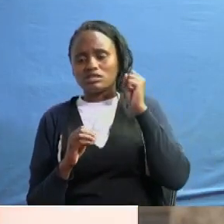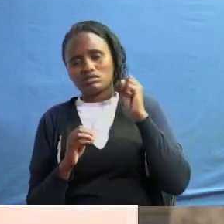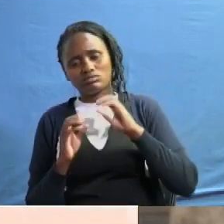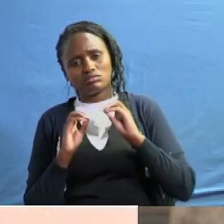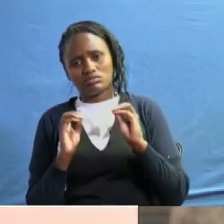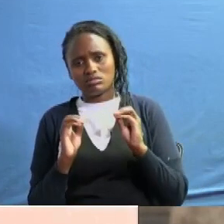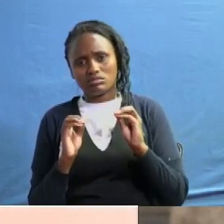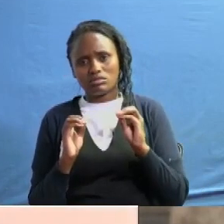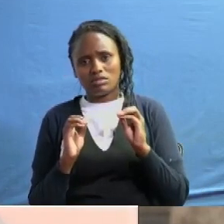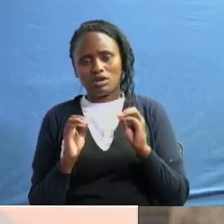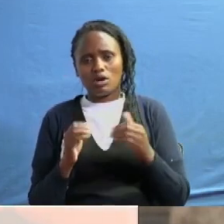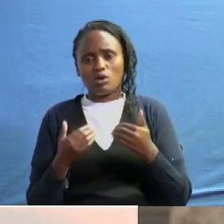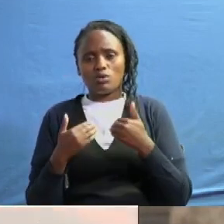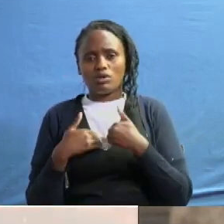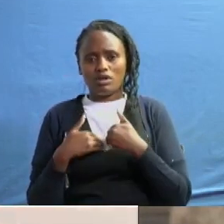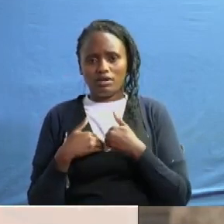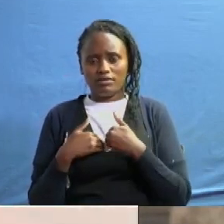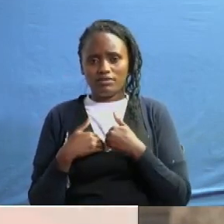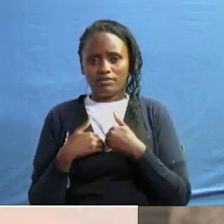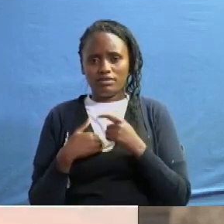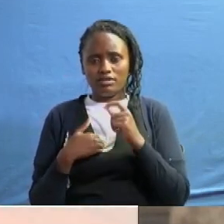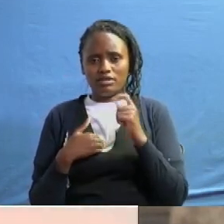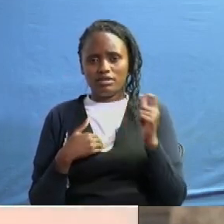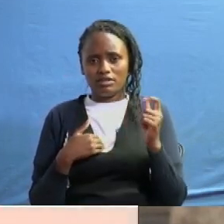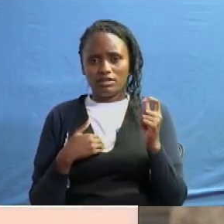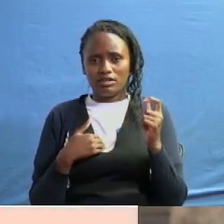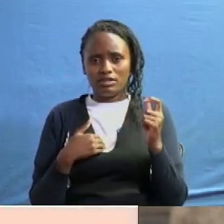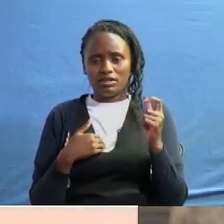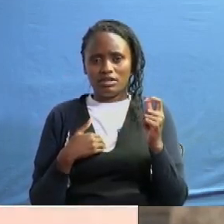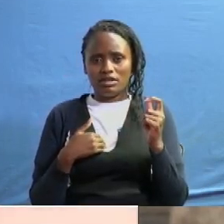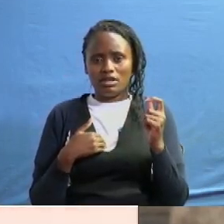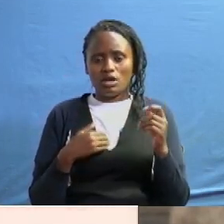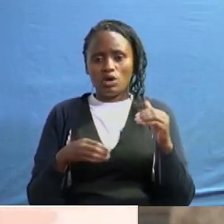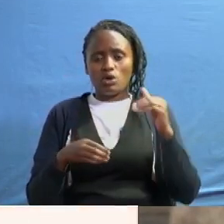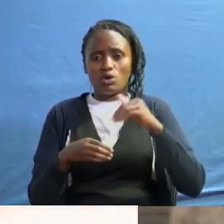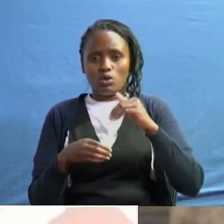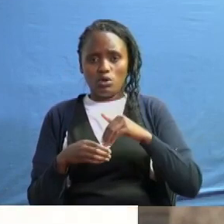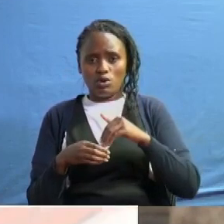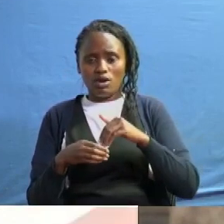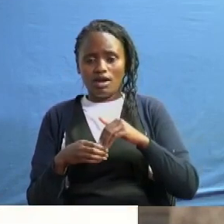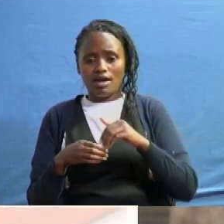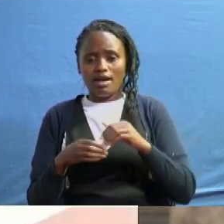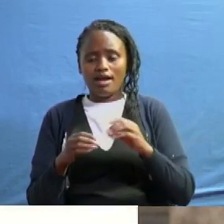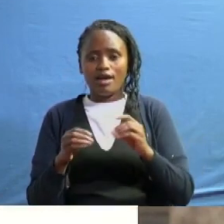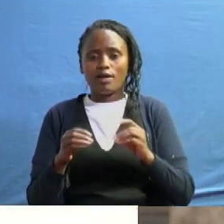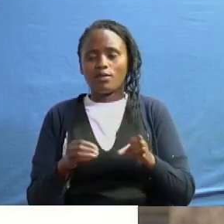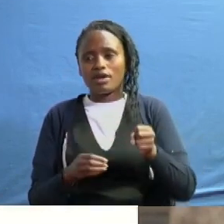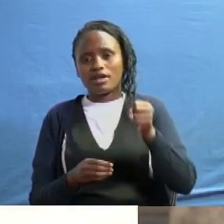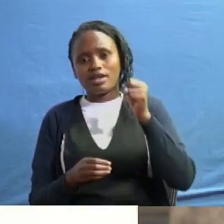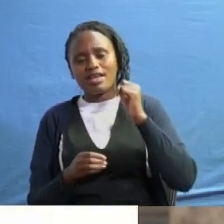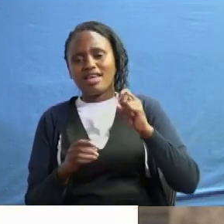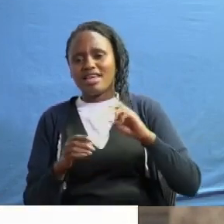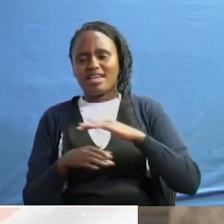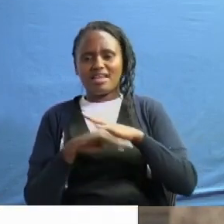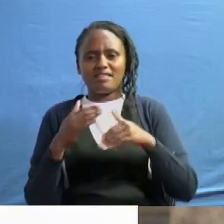case we have the State Department for Interior has deployed adequate security. Every village